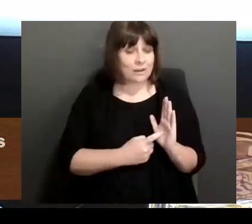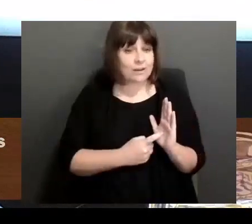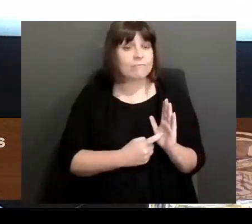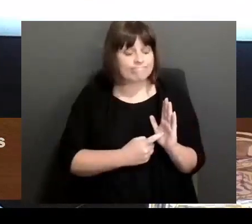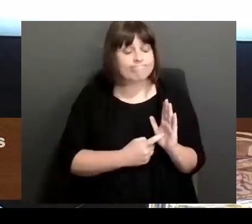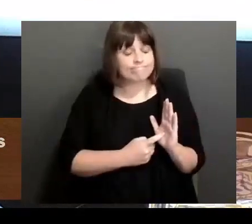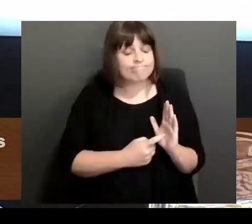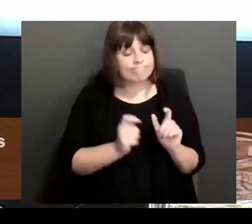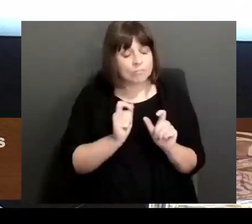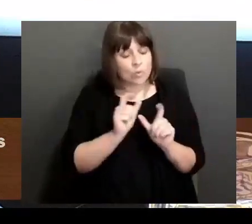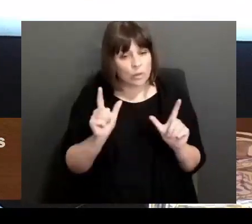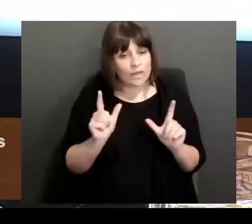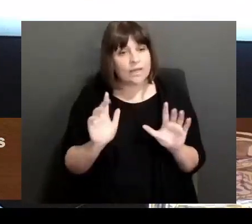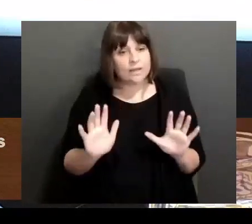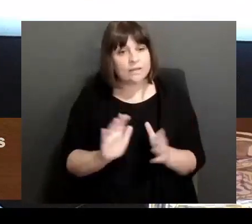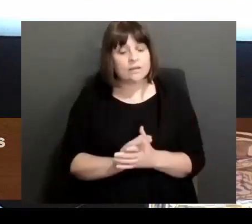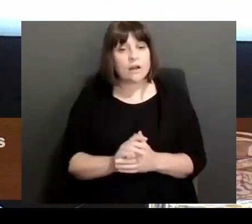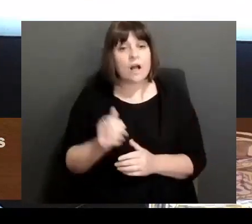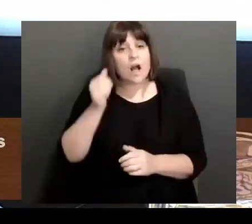I know that DECA